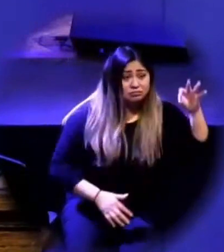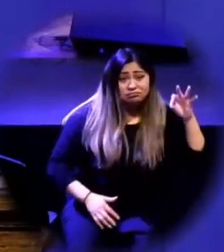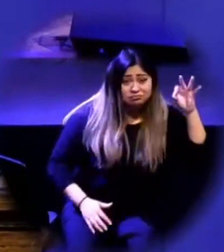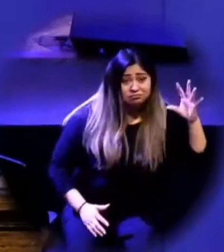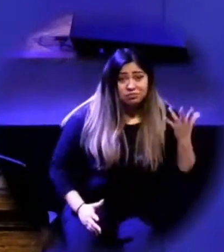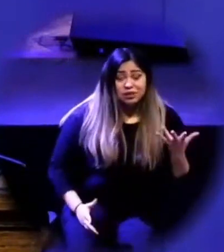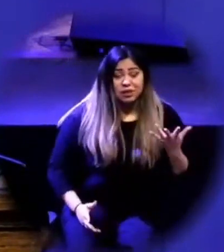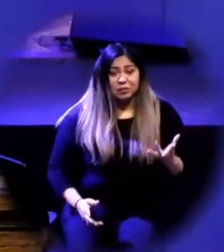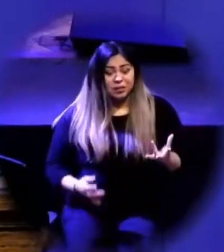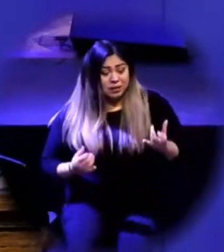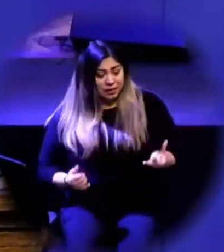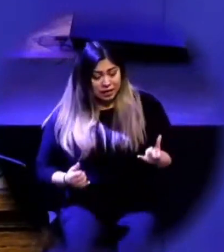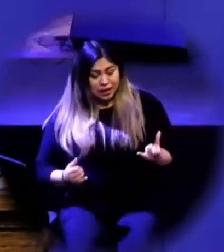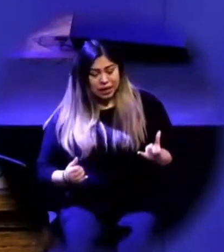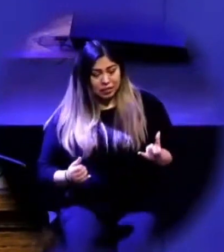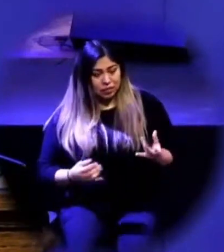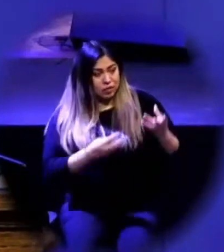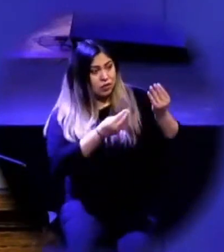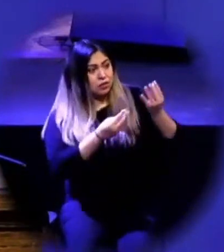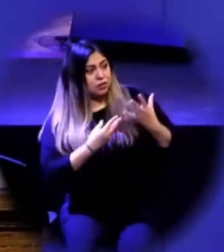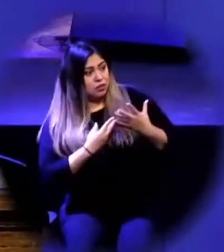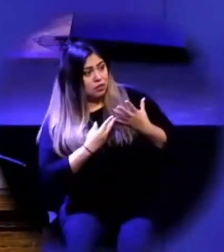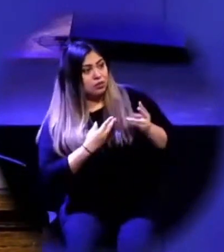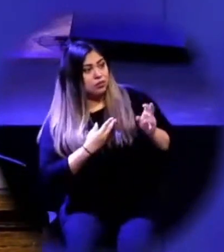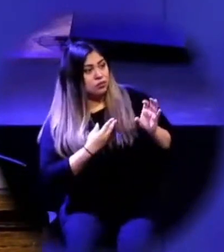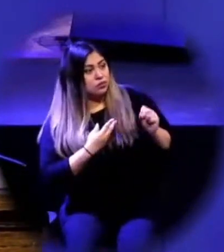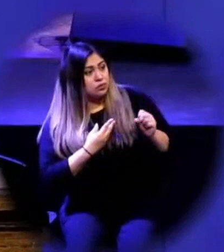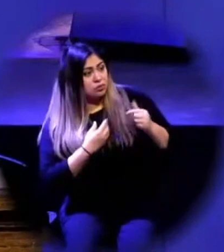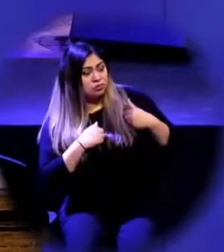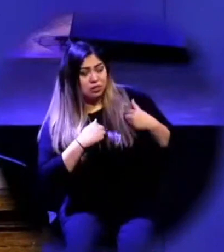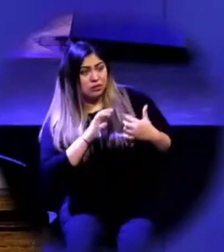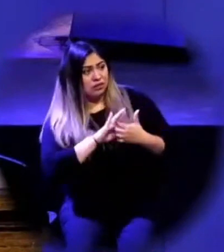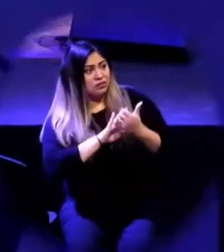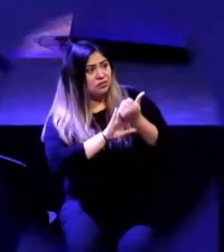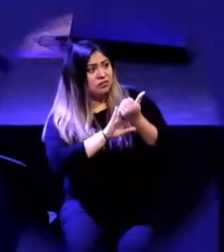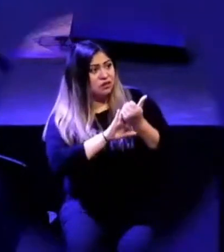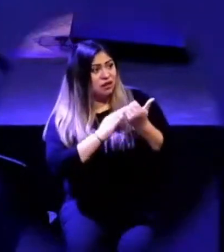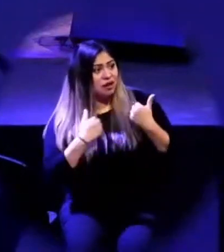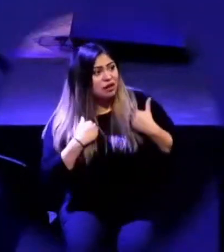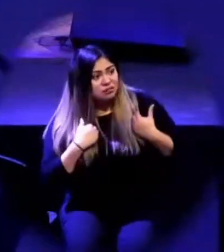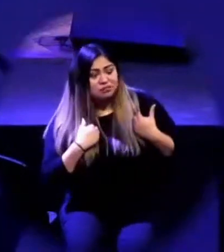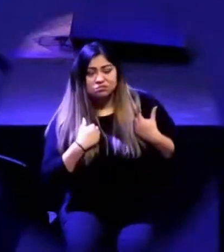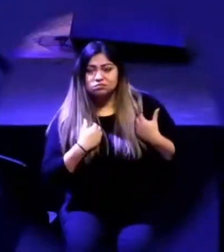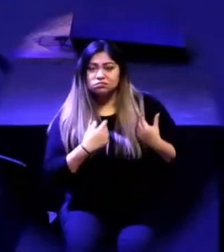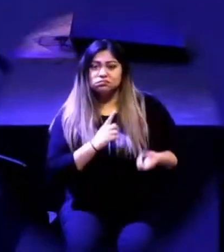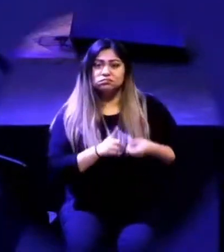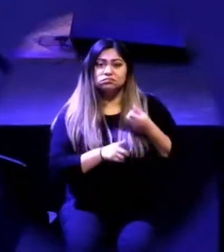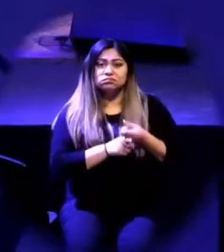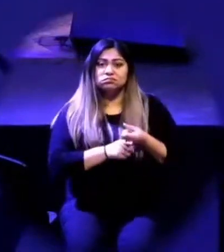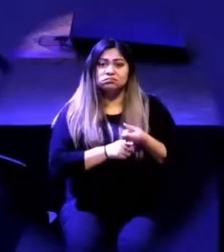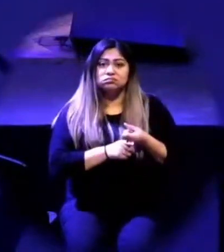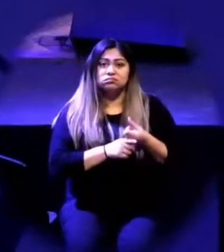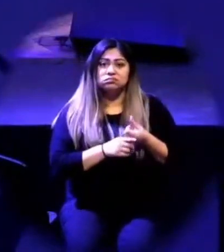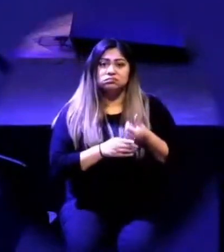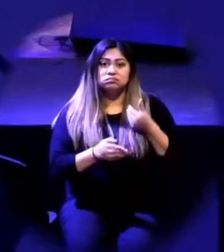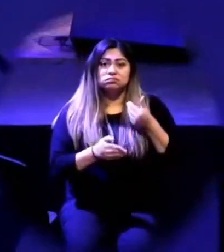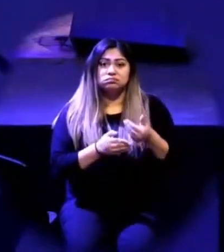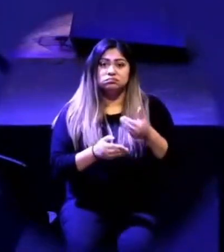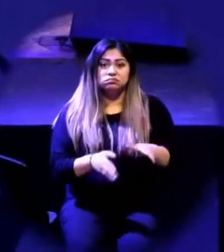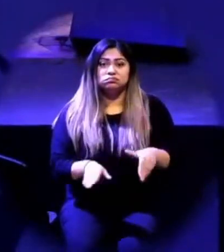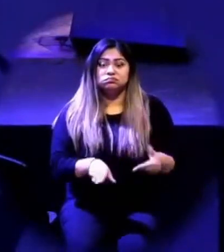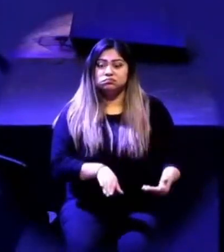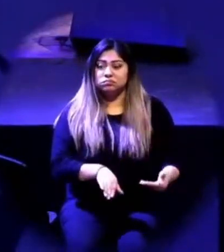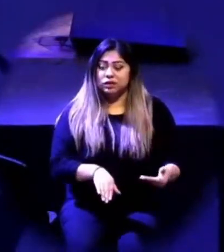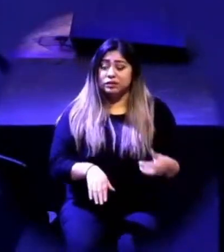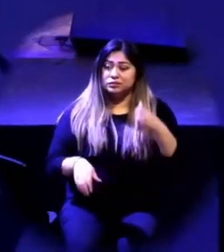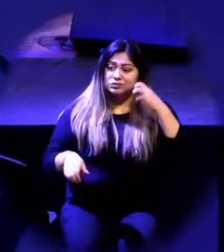news, it was his turn. Shocking seems to just be too tame of a word.